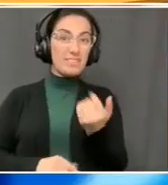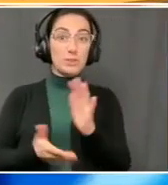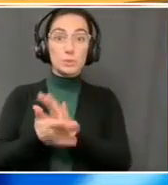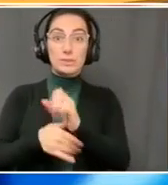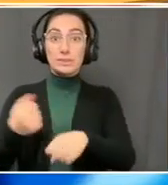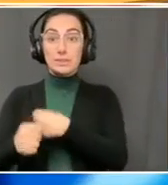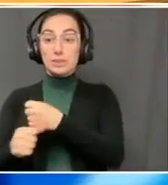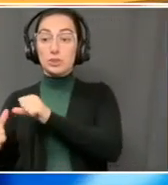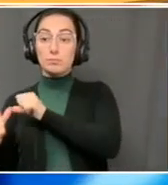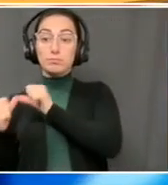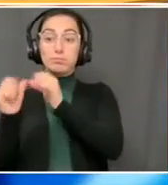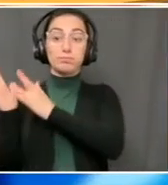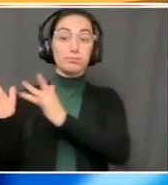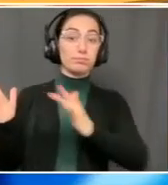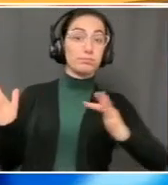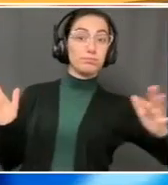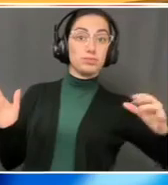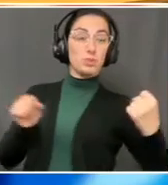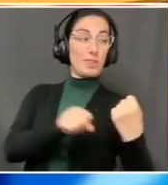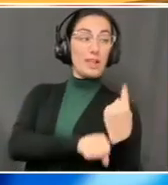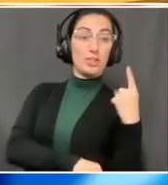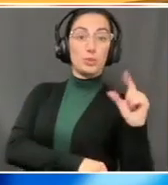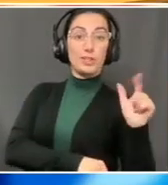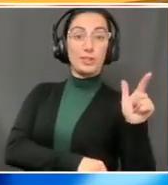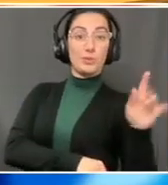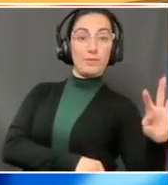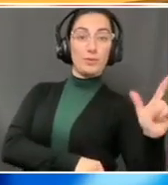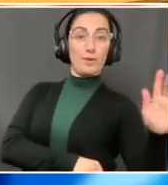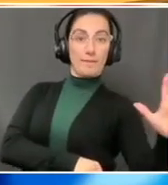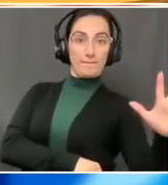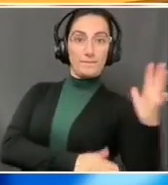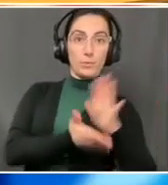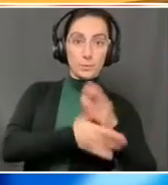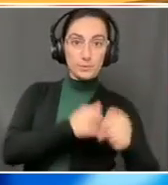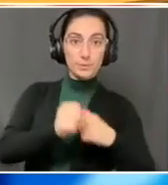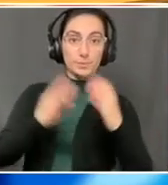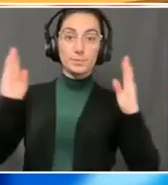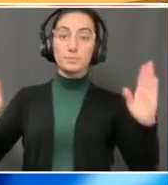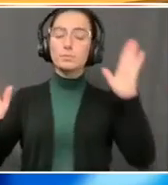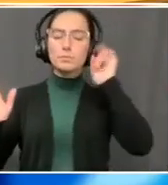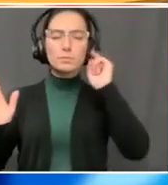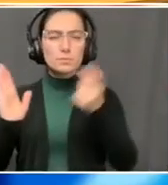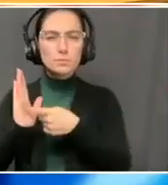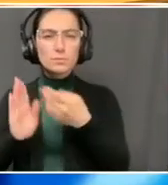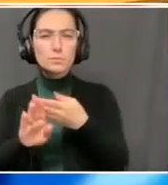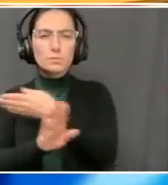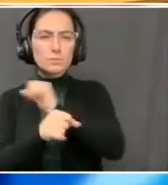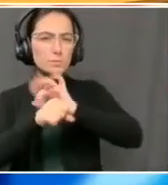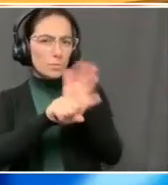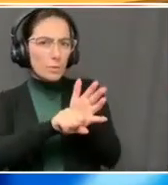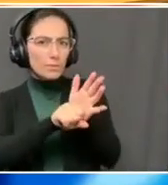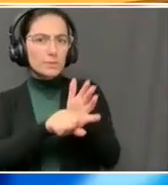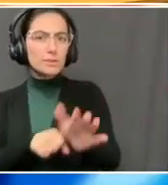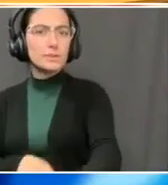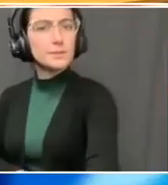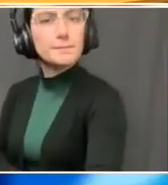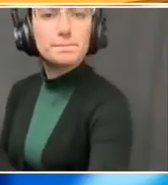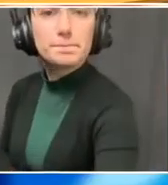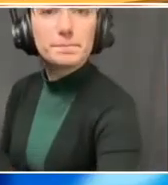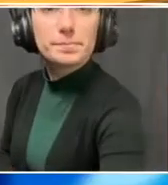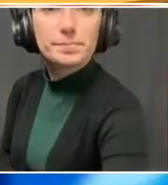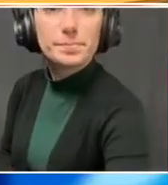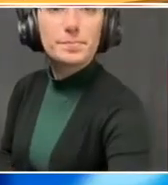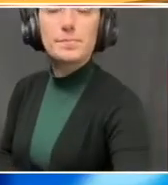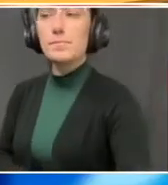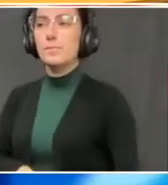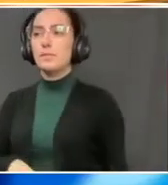year, through the 24-25 school year. So you'll see before the pandemic, so basically all the way from 14-15